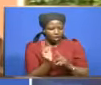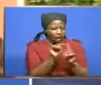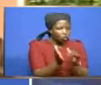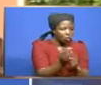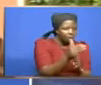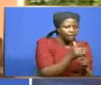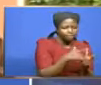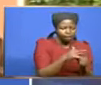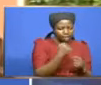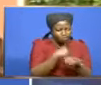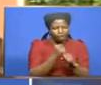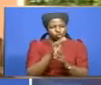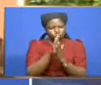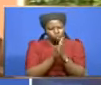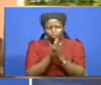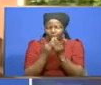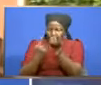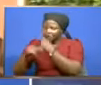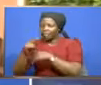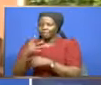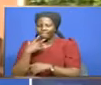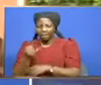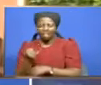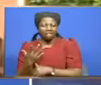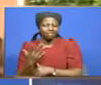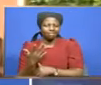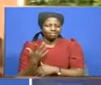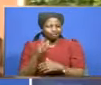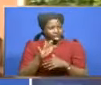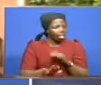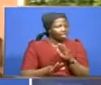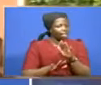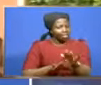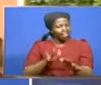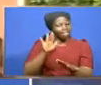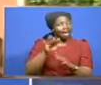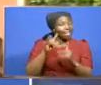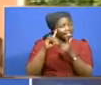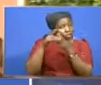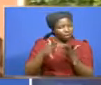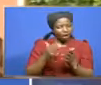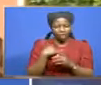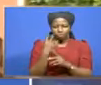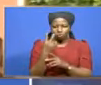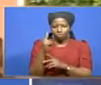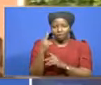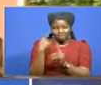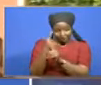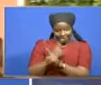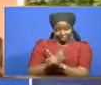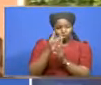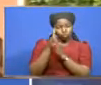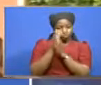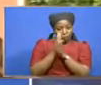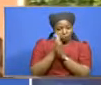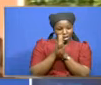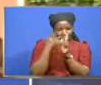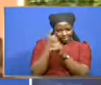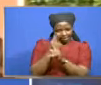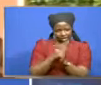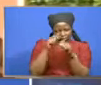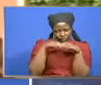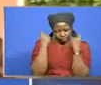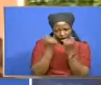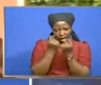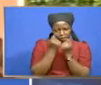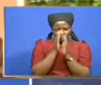500. Nikaenda step by step, paka saa hii niko na 21 varieties, 21 types, different